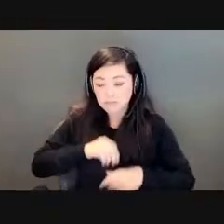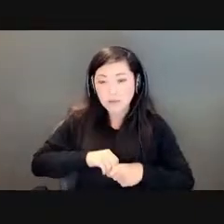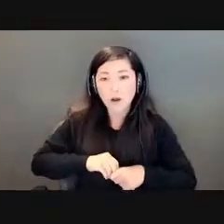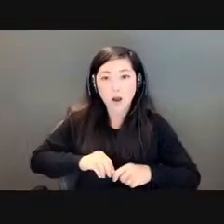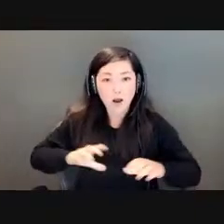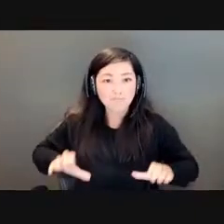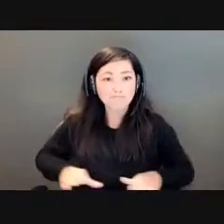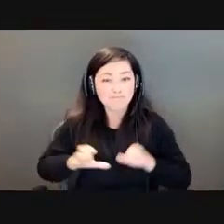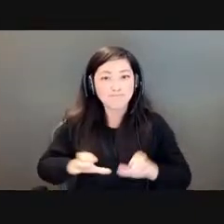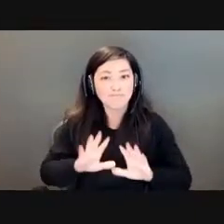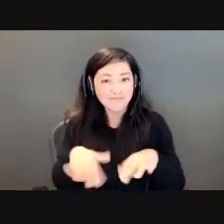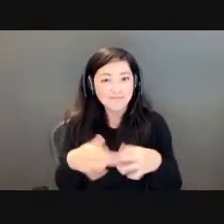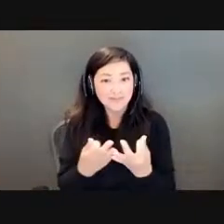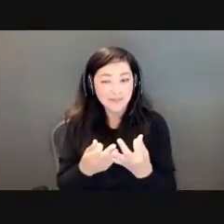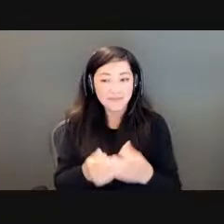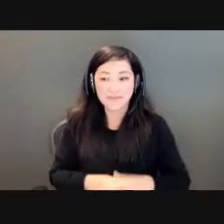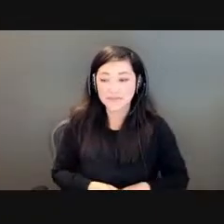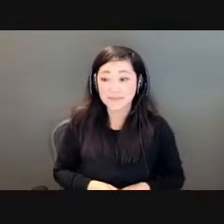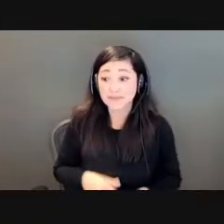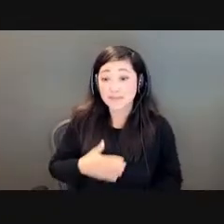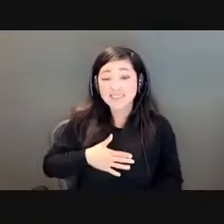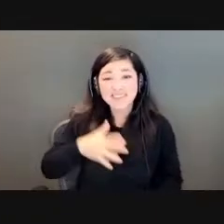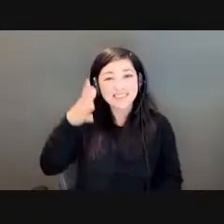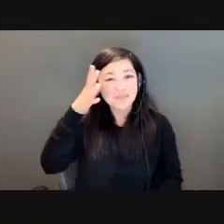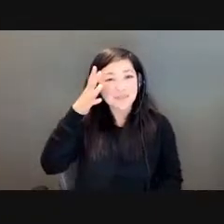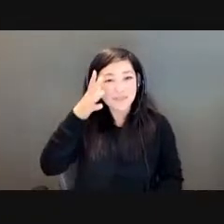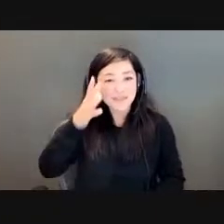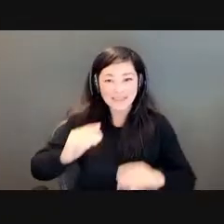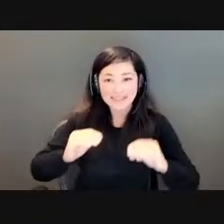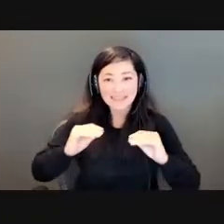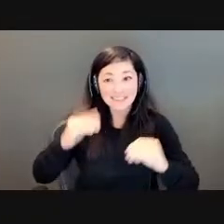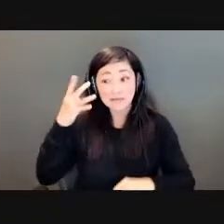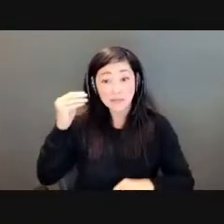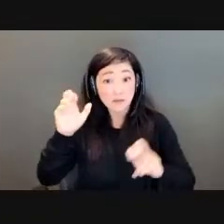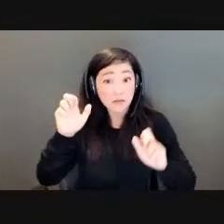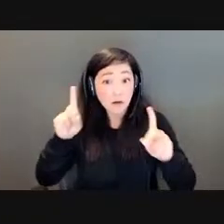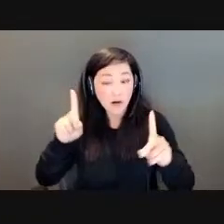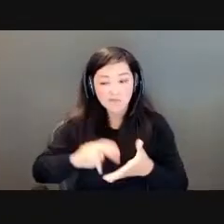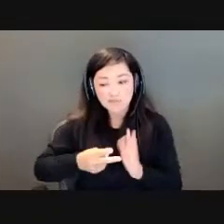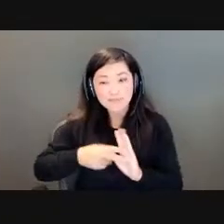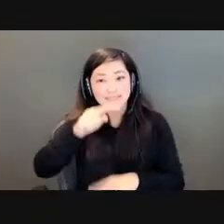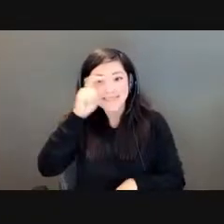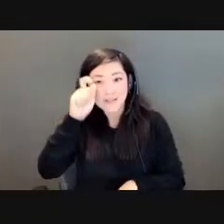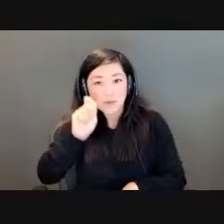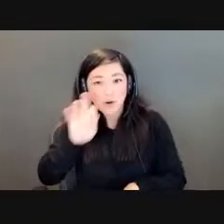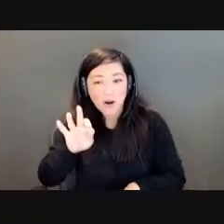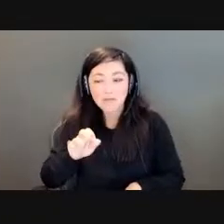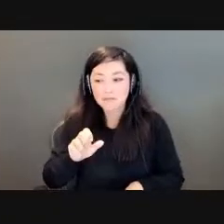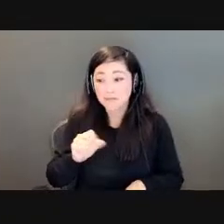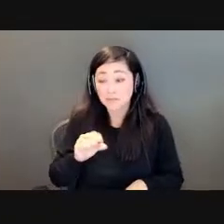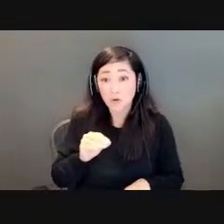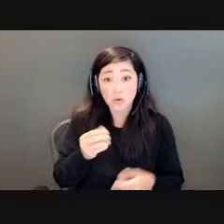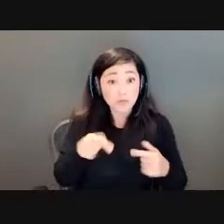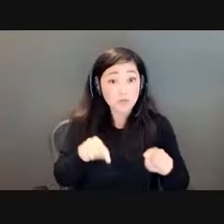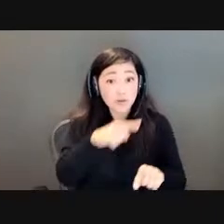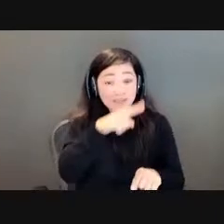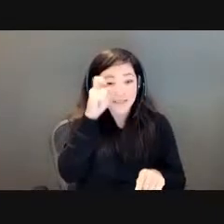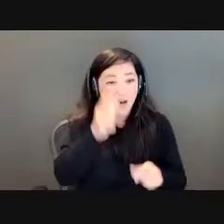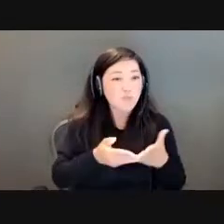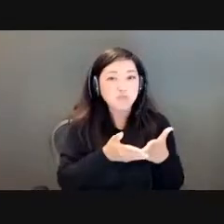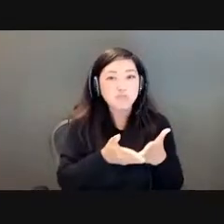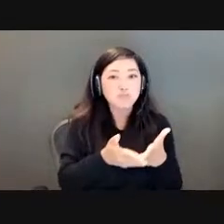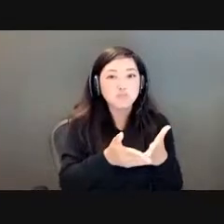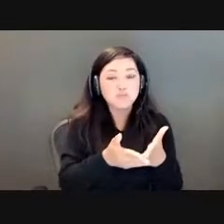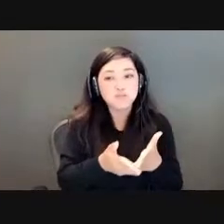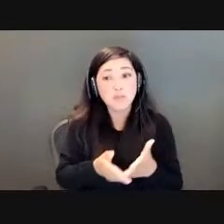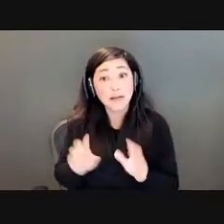outdoorsy family. My dad taught outdoor education and had summers off, so we took portage trips in the summer and ski trips in